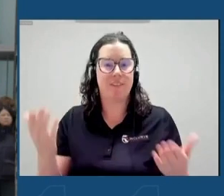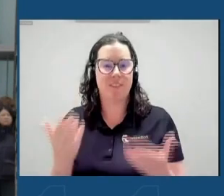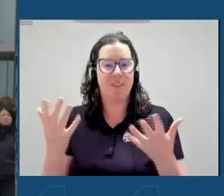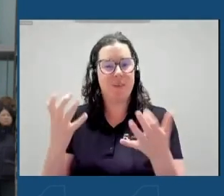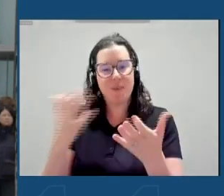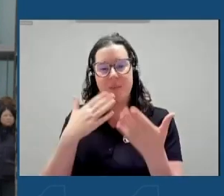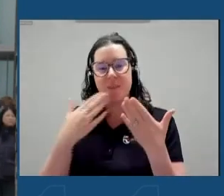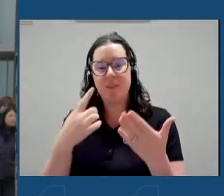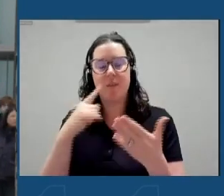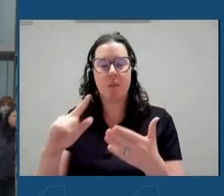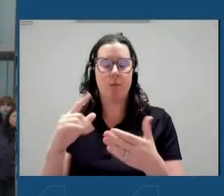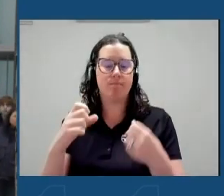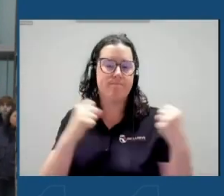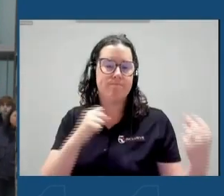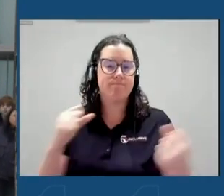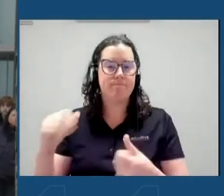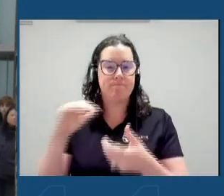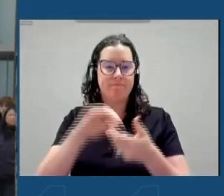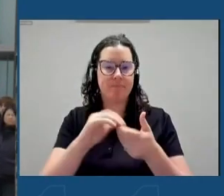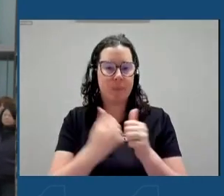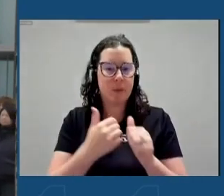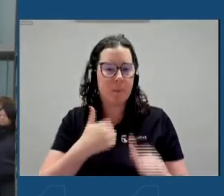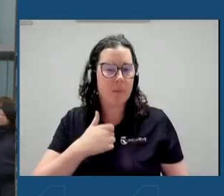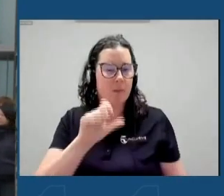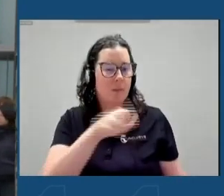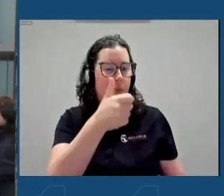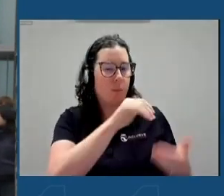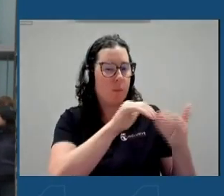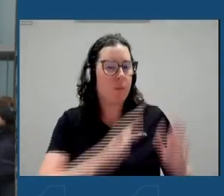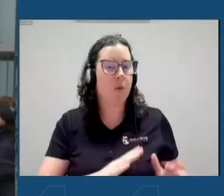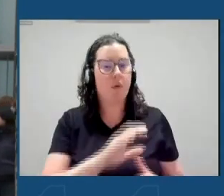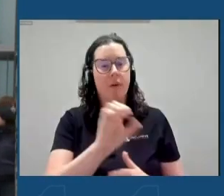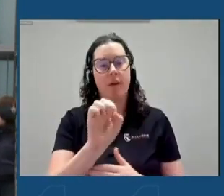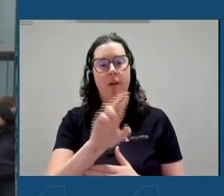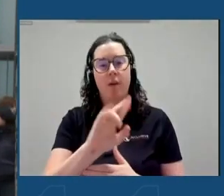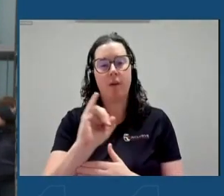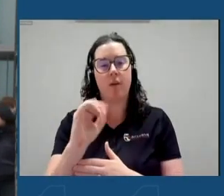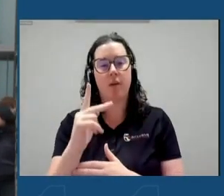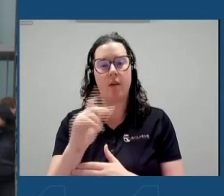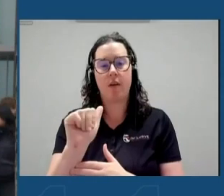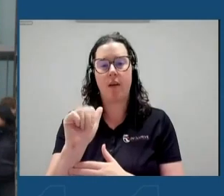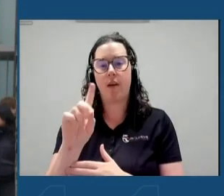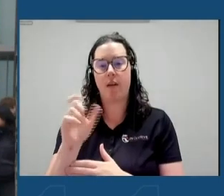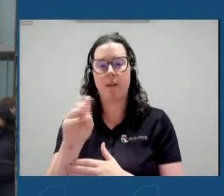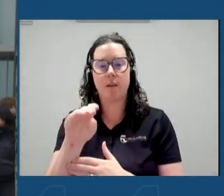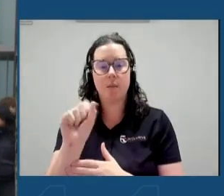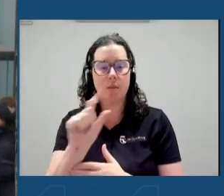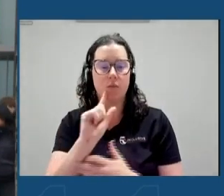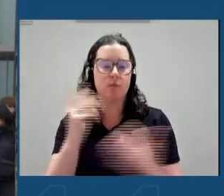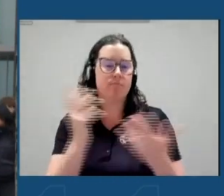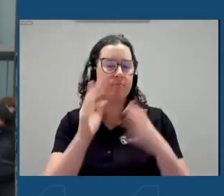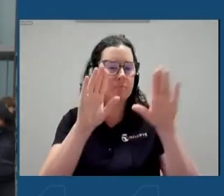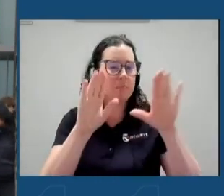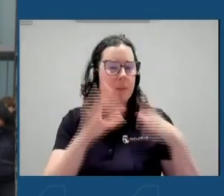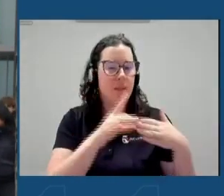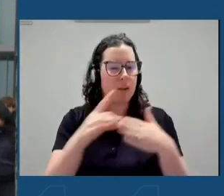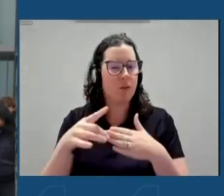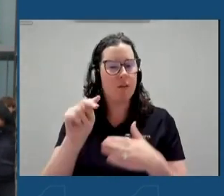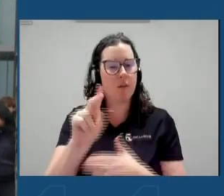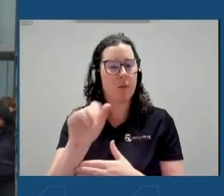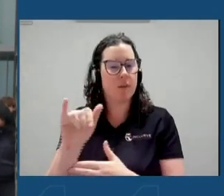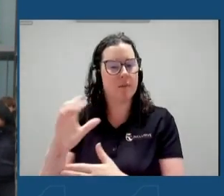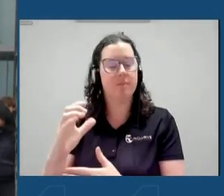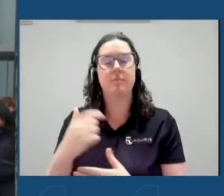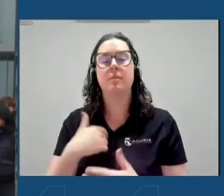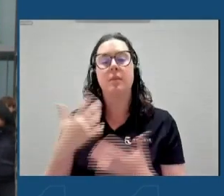great partner of mine. And my other partner, Mayor Eric Adams, for being such an incredible leader of this city. I also want